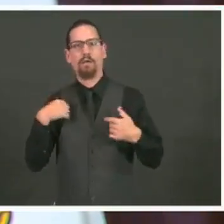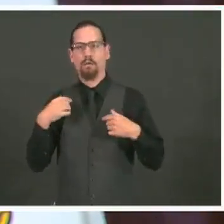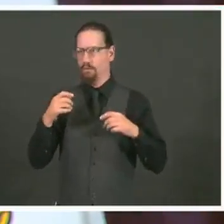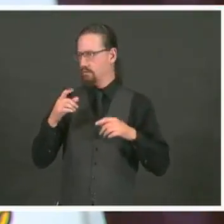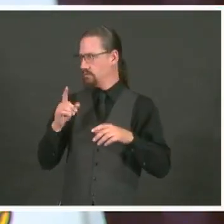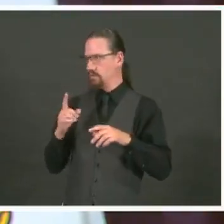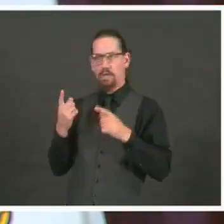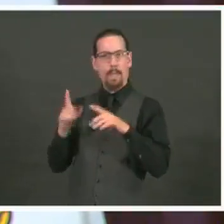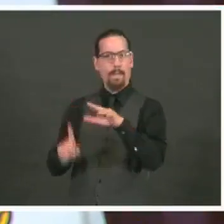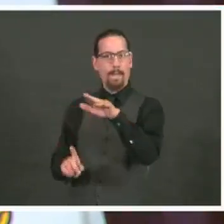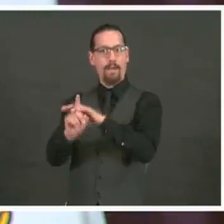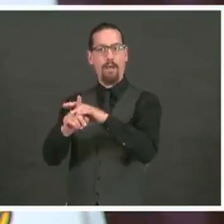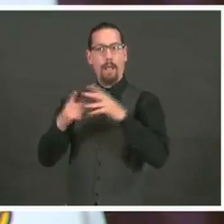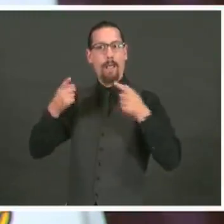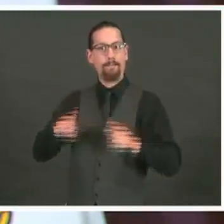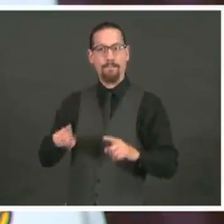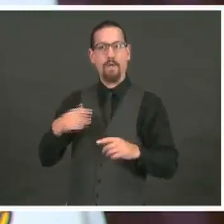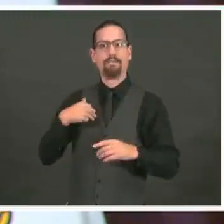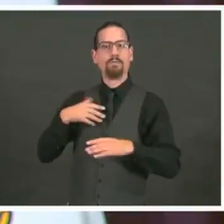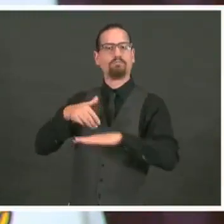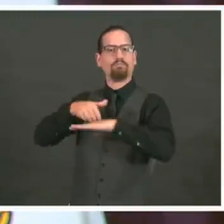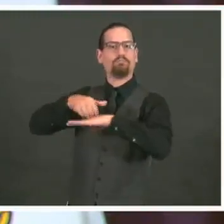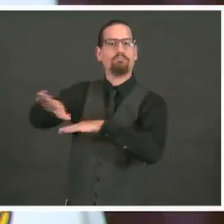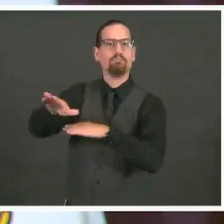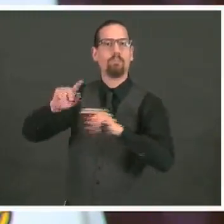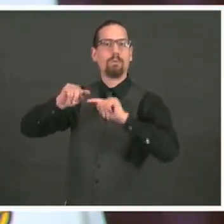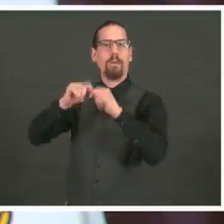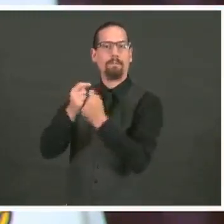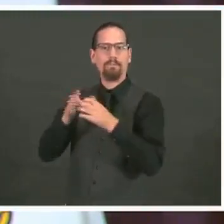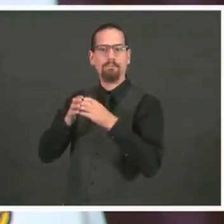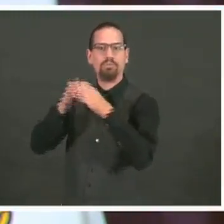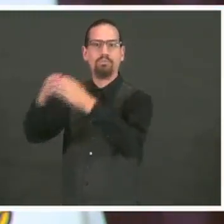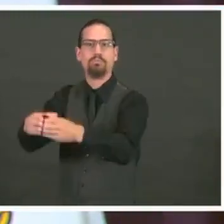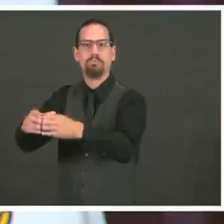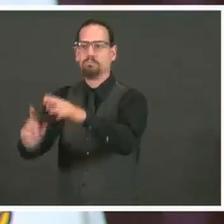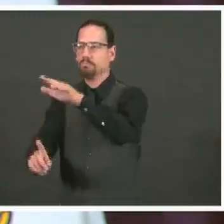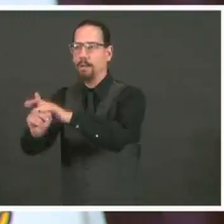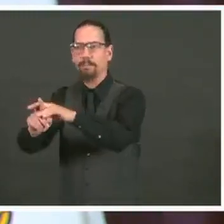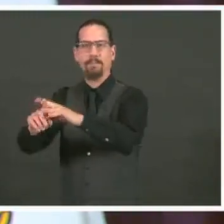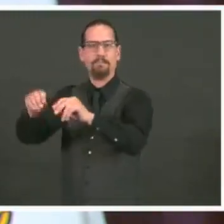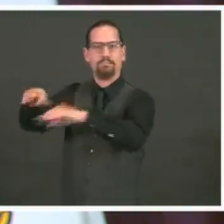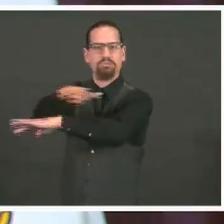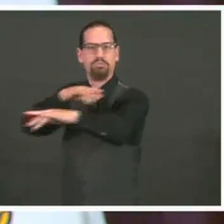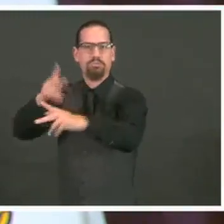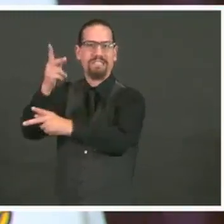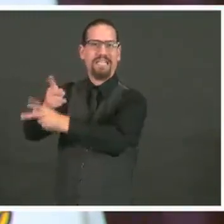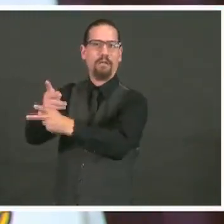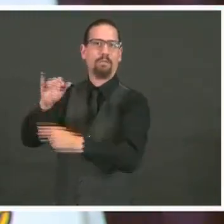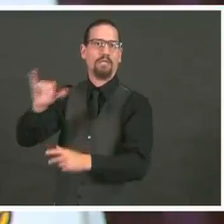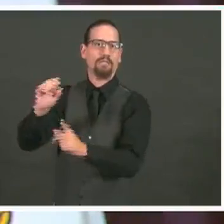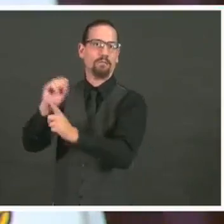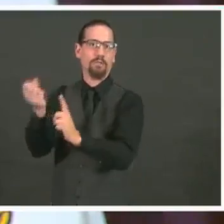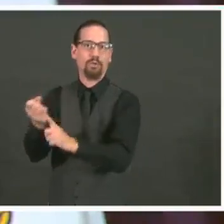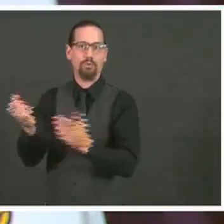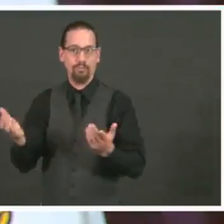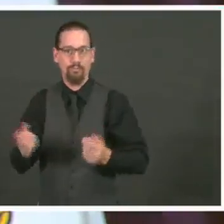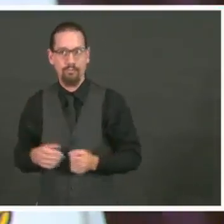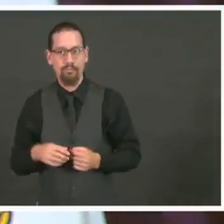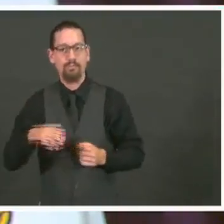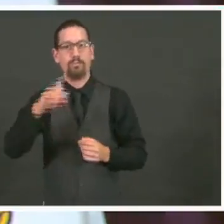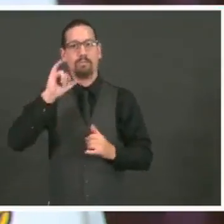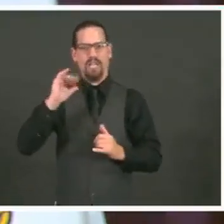schools going forward. We can see what has been done with child care and be crystal clear that